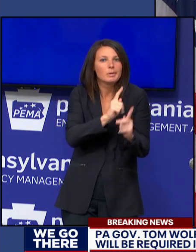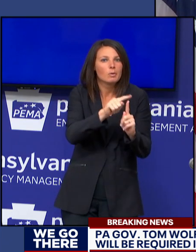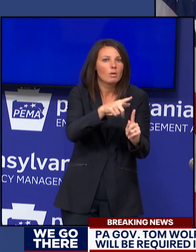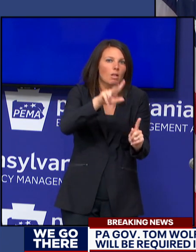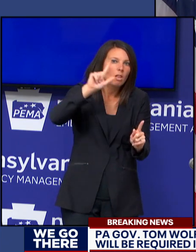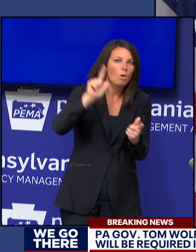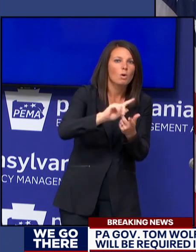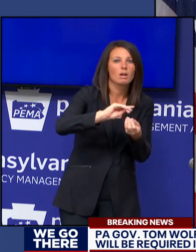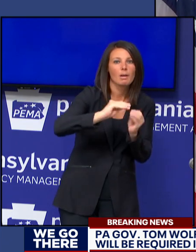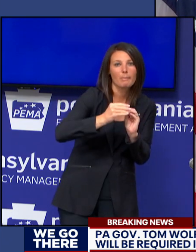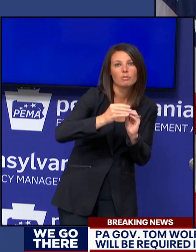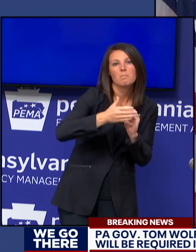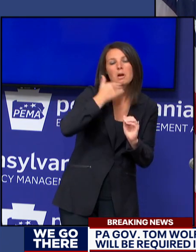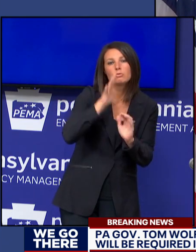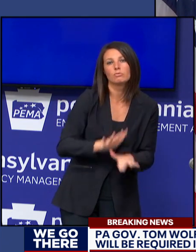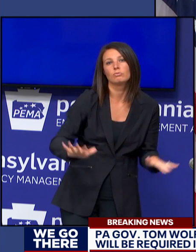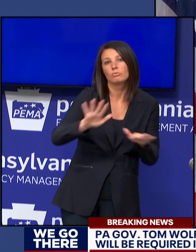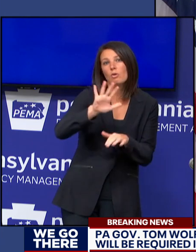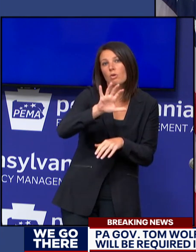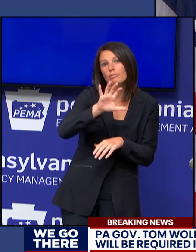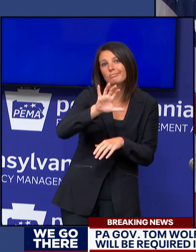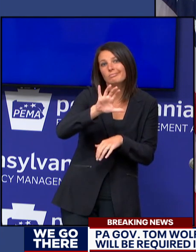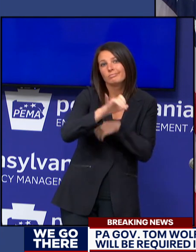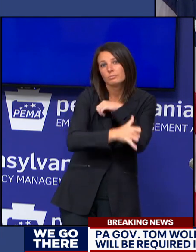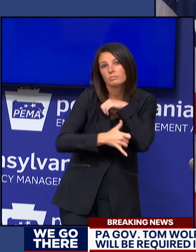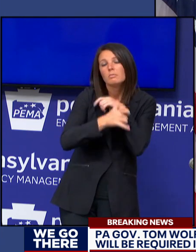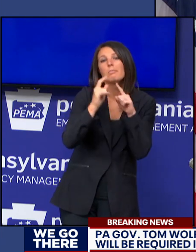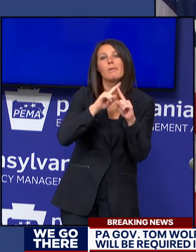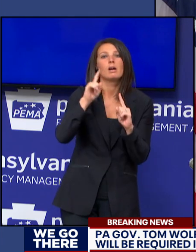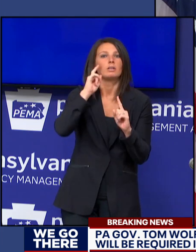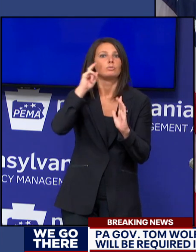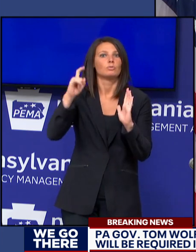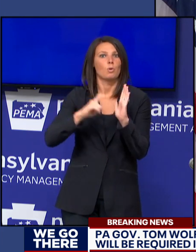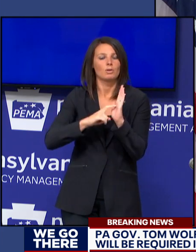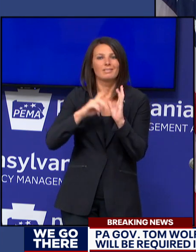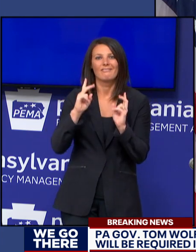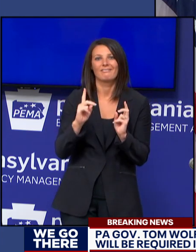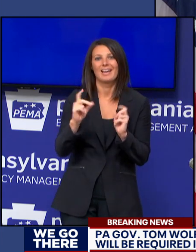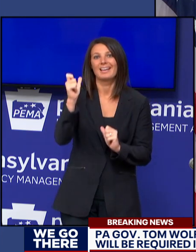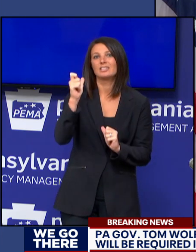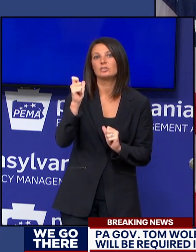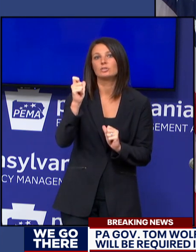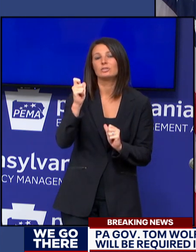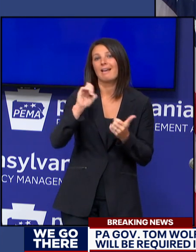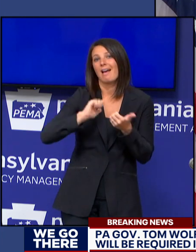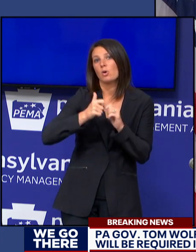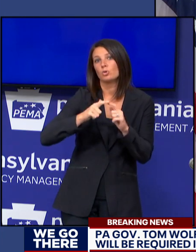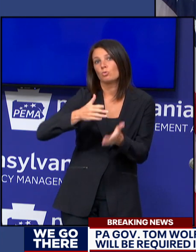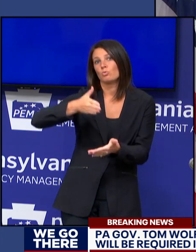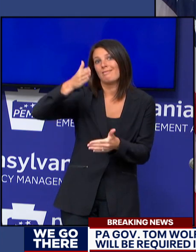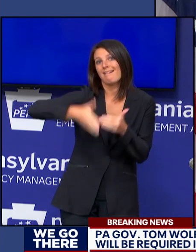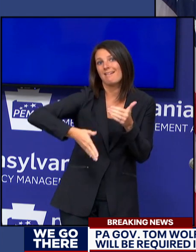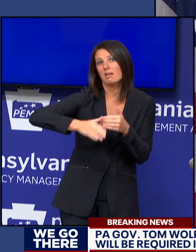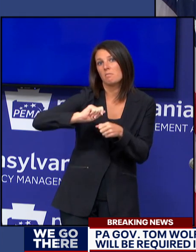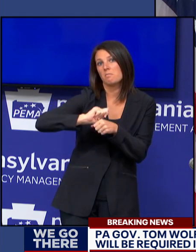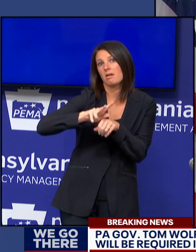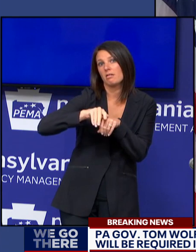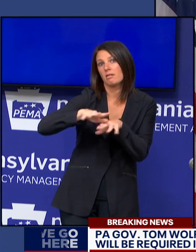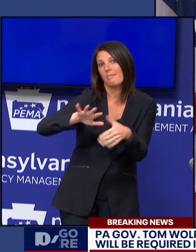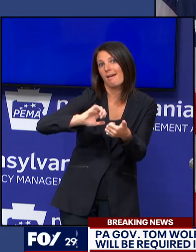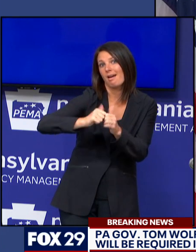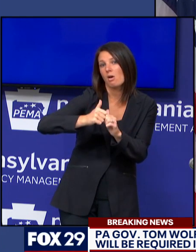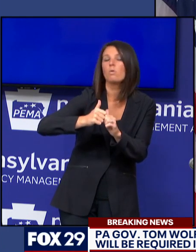states in the country. But the virus is reminding us once more that the fastest way to end this pandemic is to